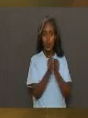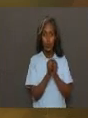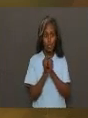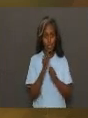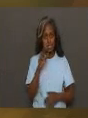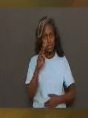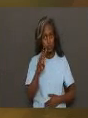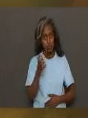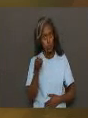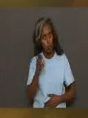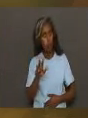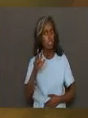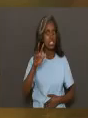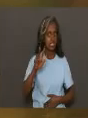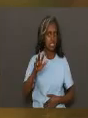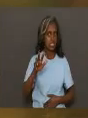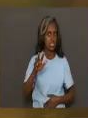2 or 3